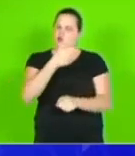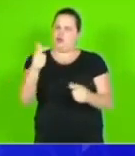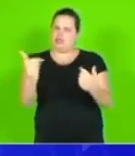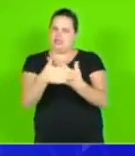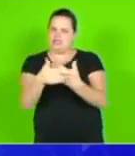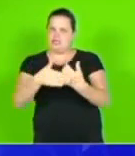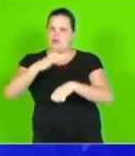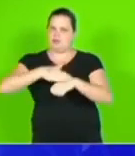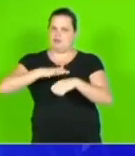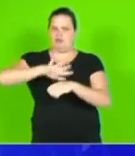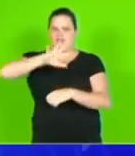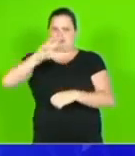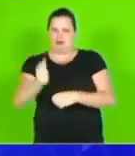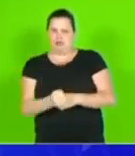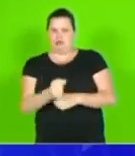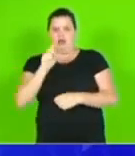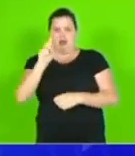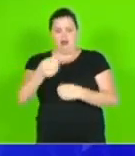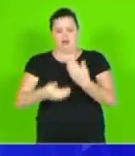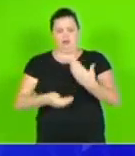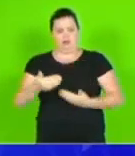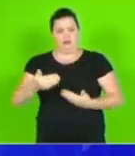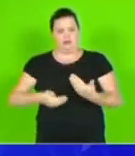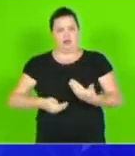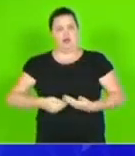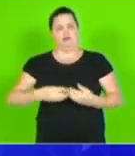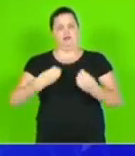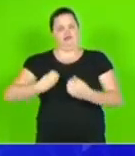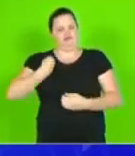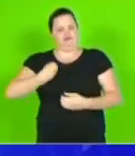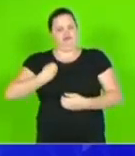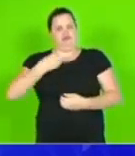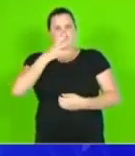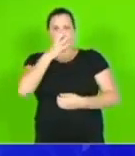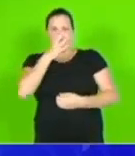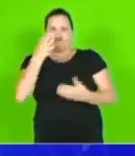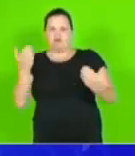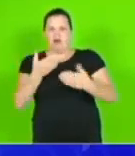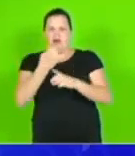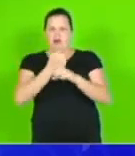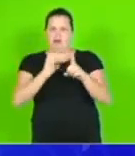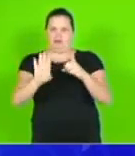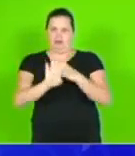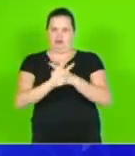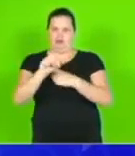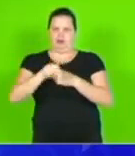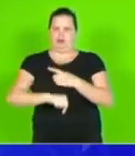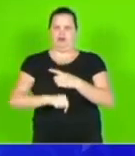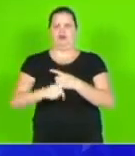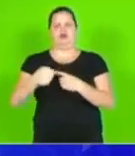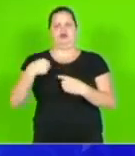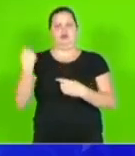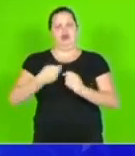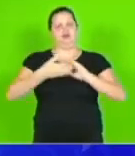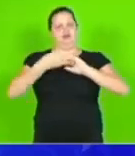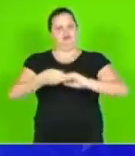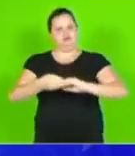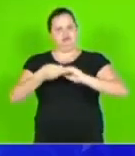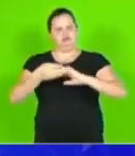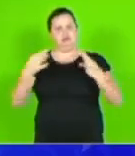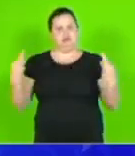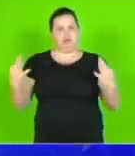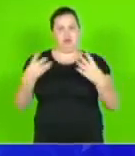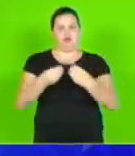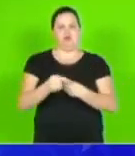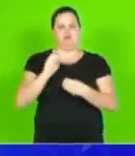And there have been seminars all over Africa, including in the city Nampula. And they have participated in